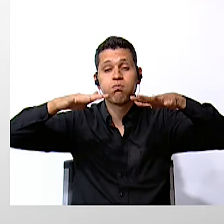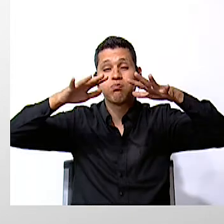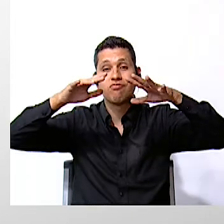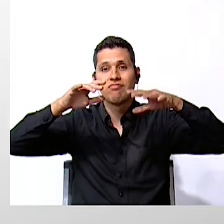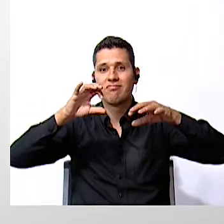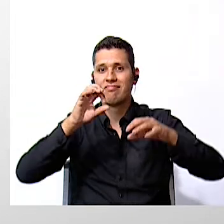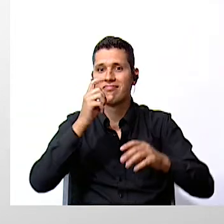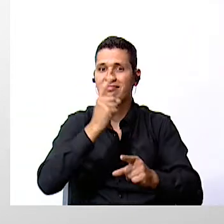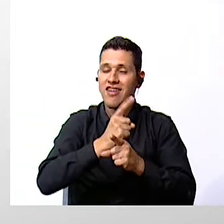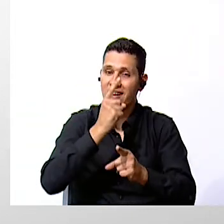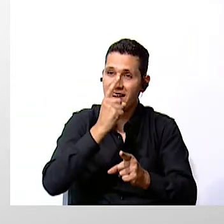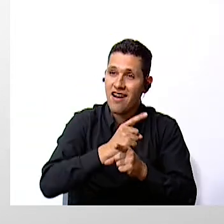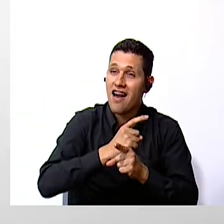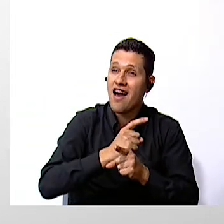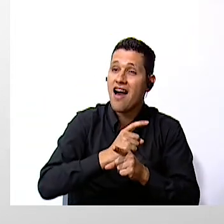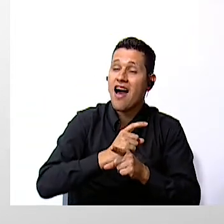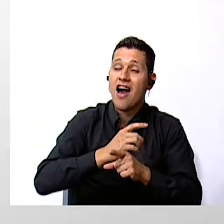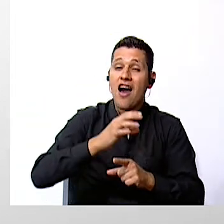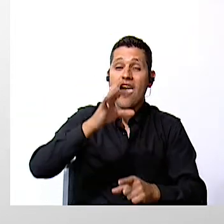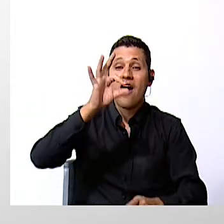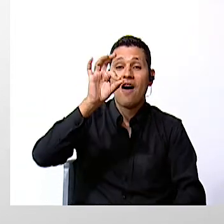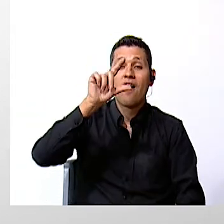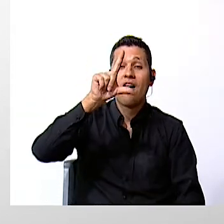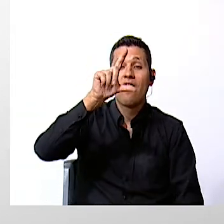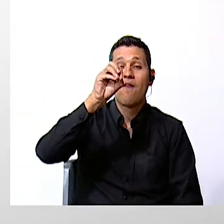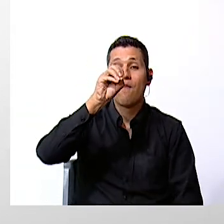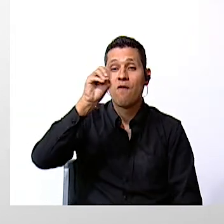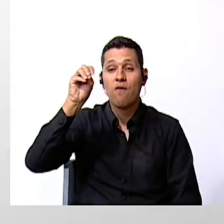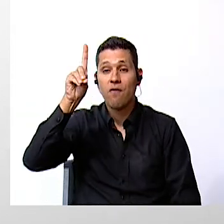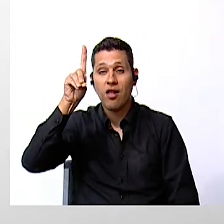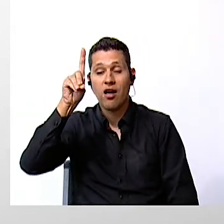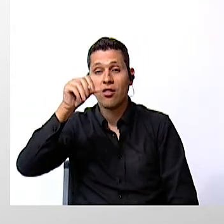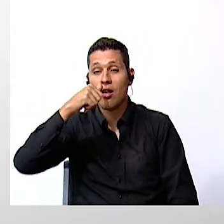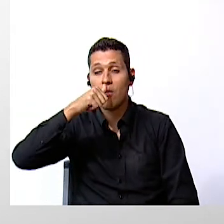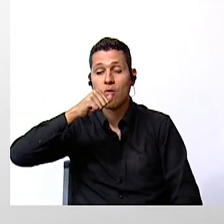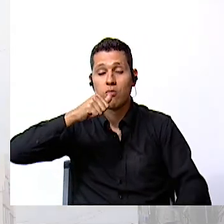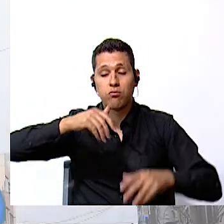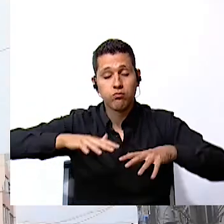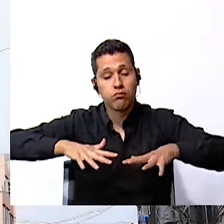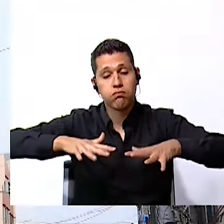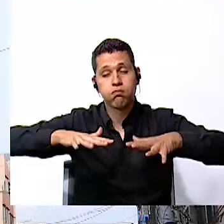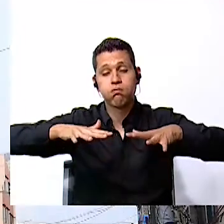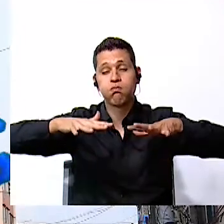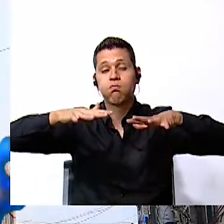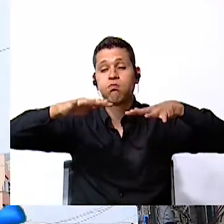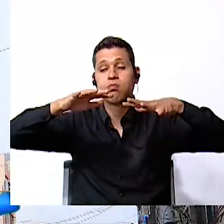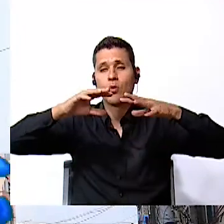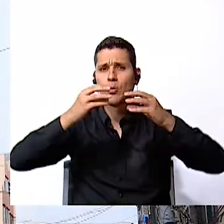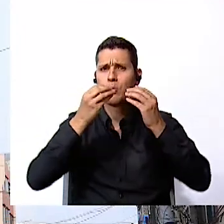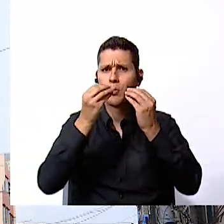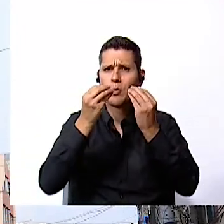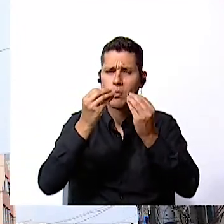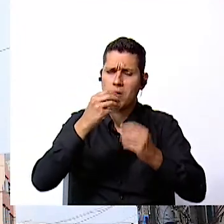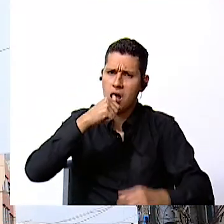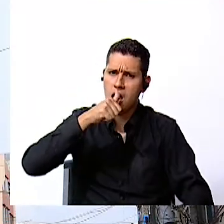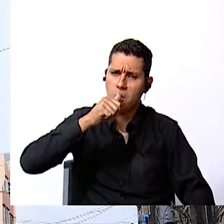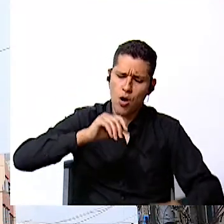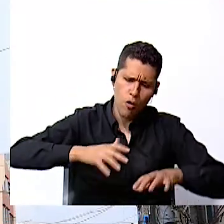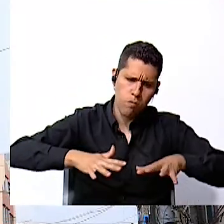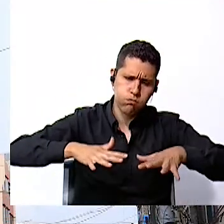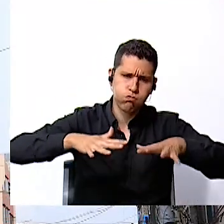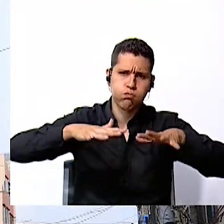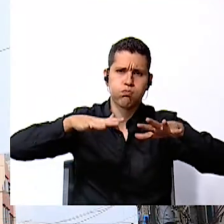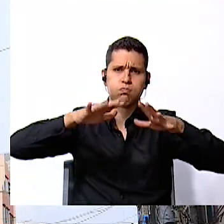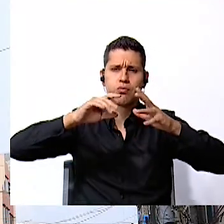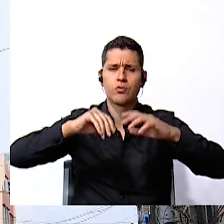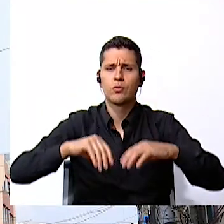Well done. A flood. Remember, a flood has Many water is full of water. And when